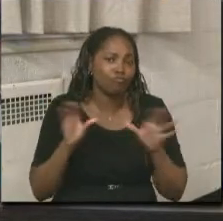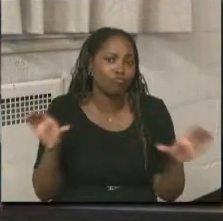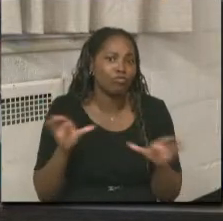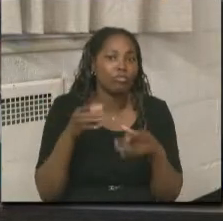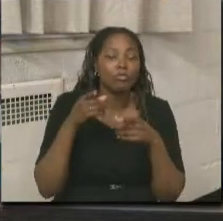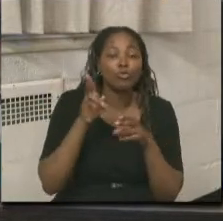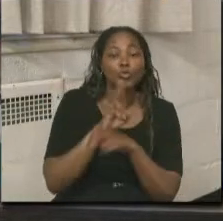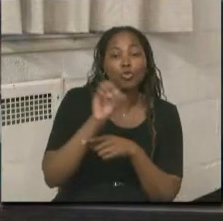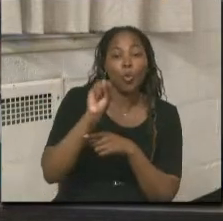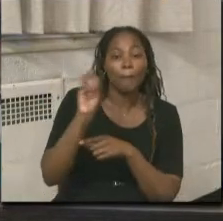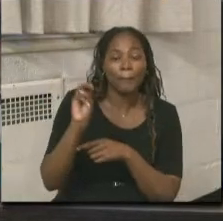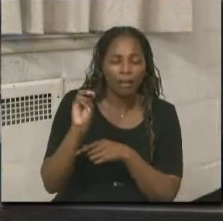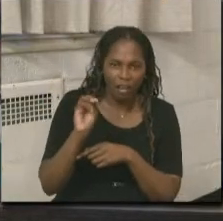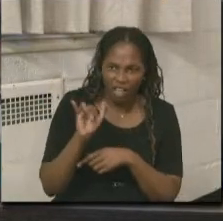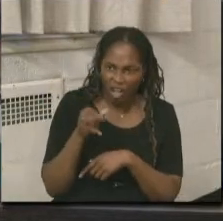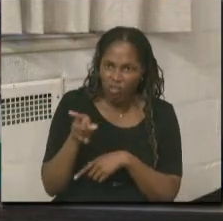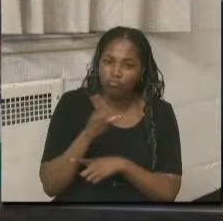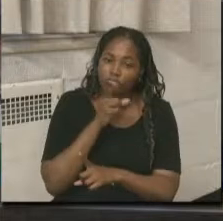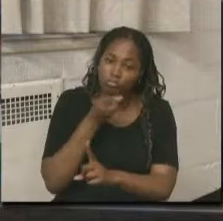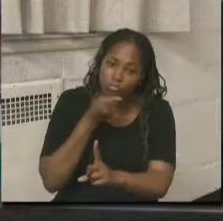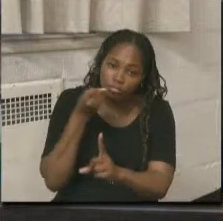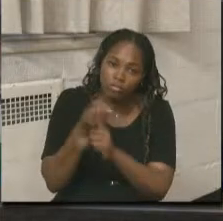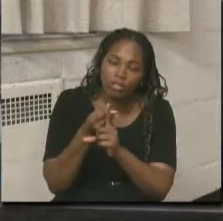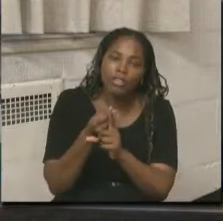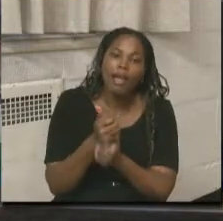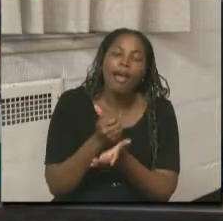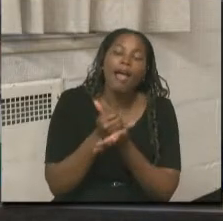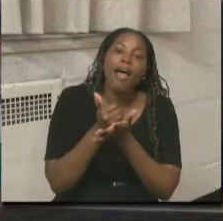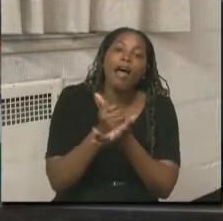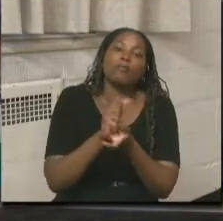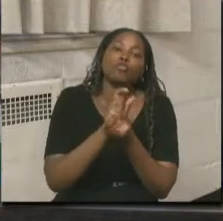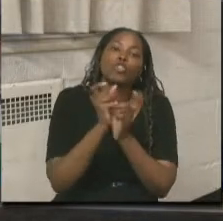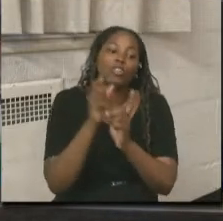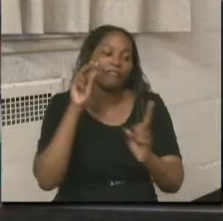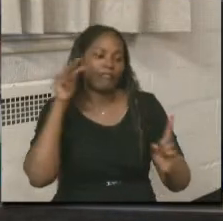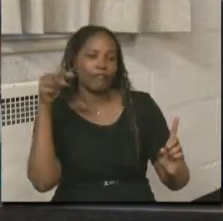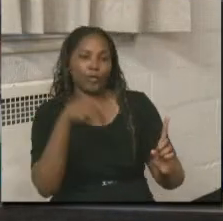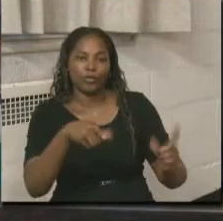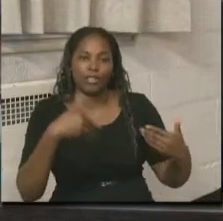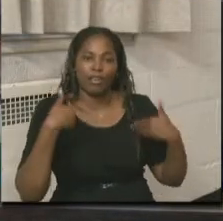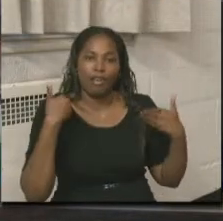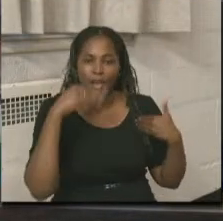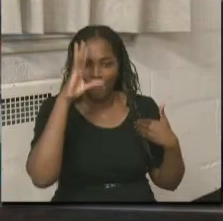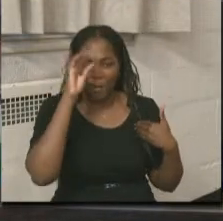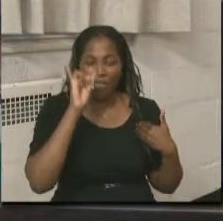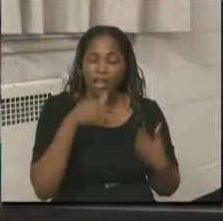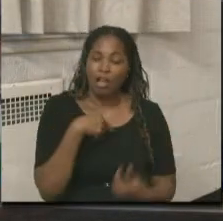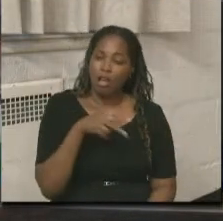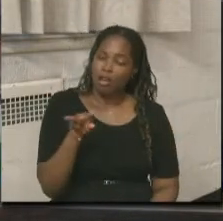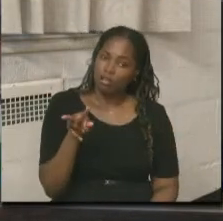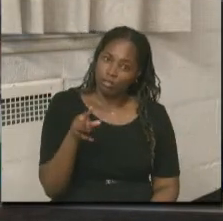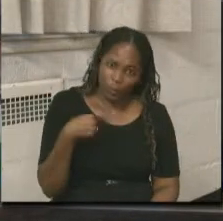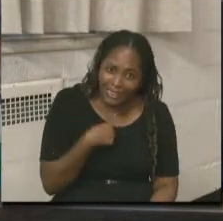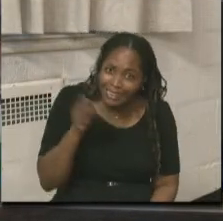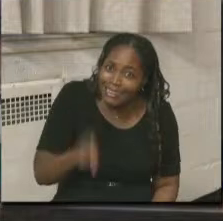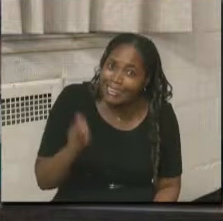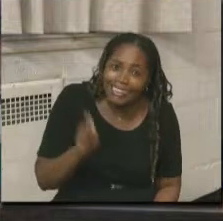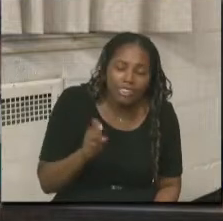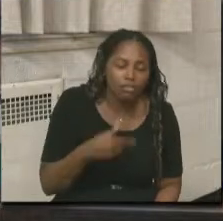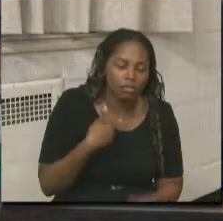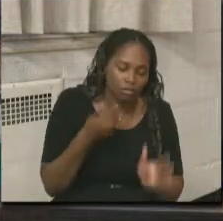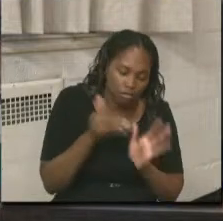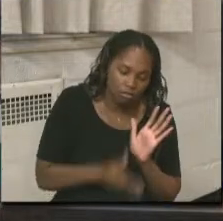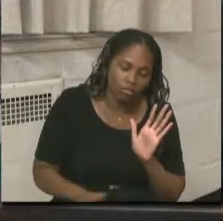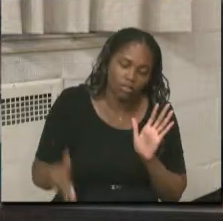really create a big impact on changing the narrative. And that I look up to because we need action. Like I said, I can't keep saying that, we